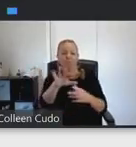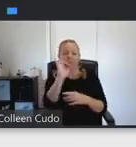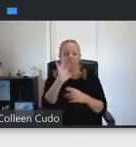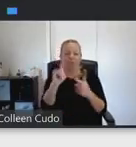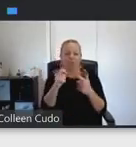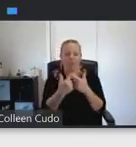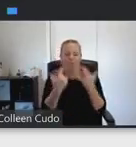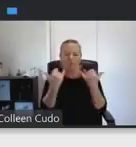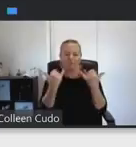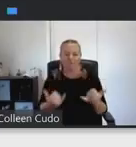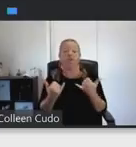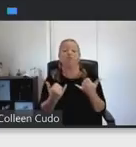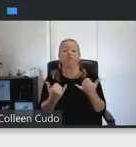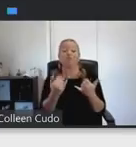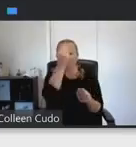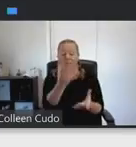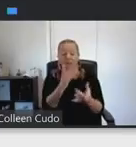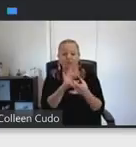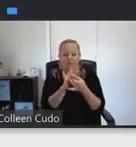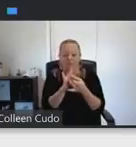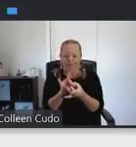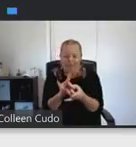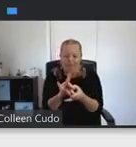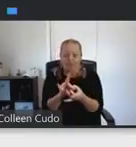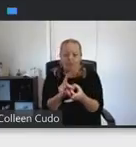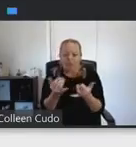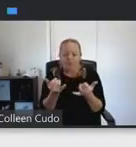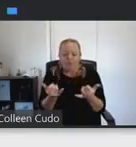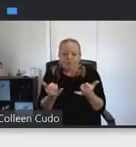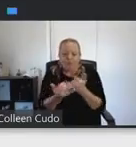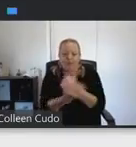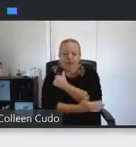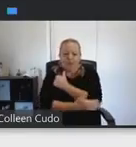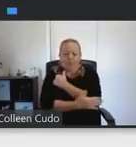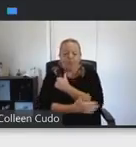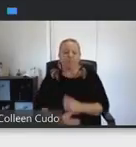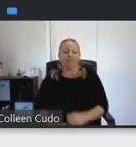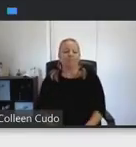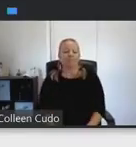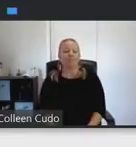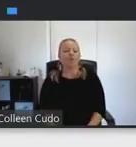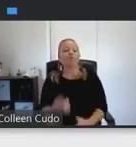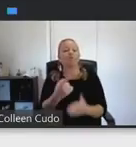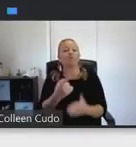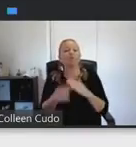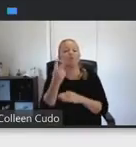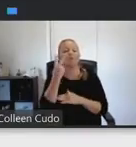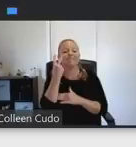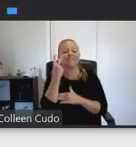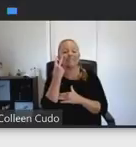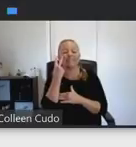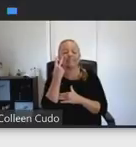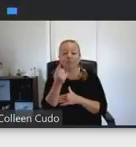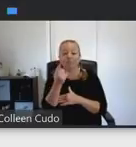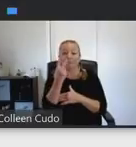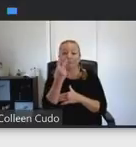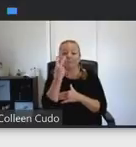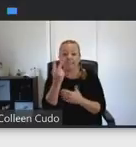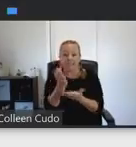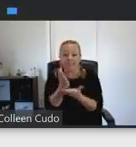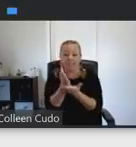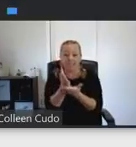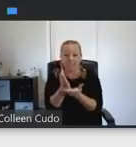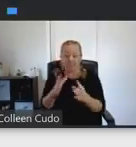data related to the county that we're talking about. So what you'll see here, if you hover over the current